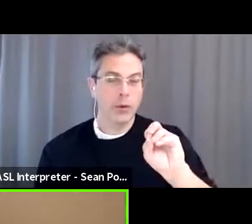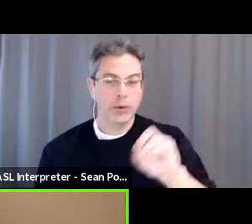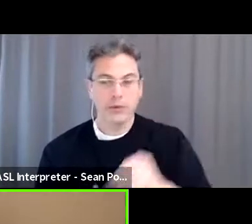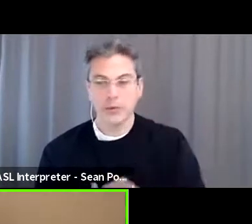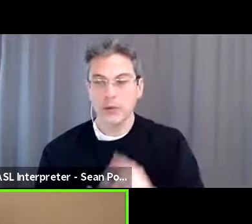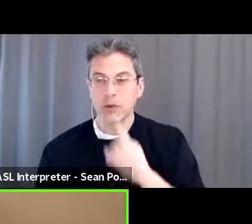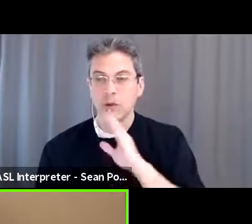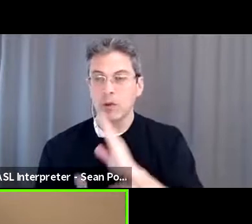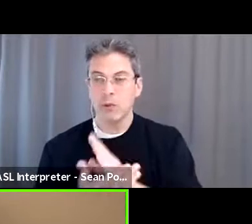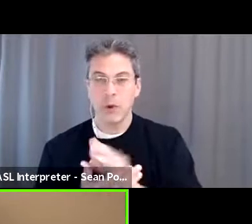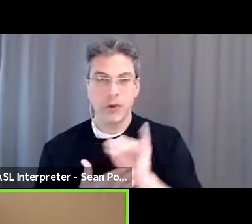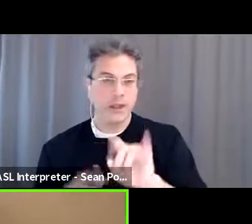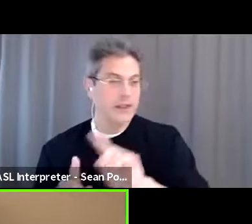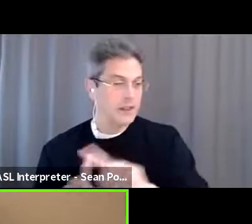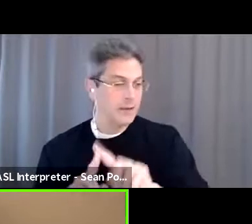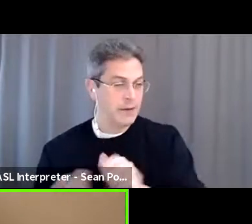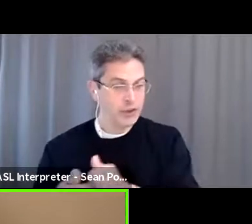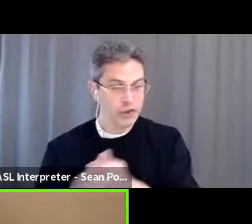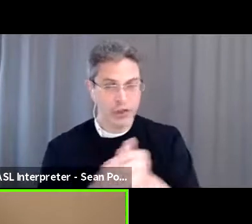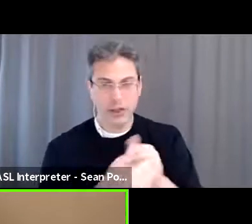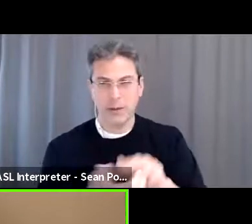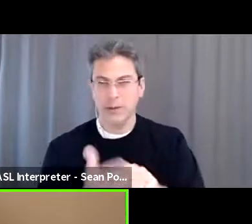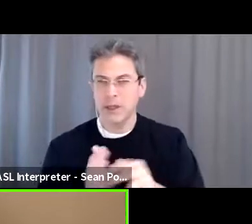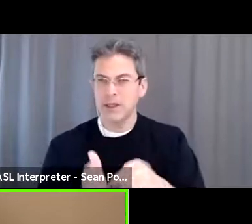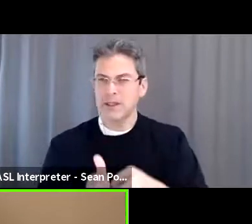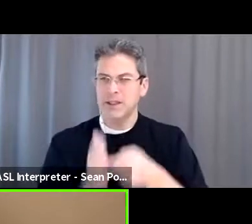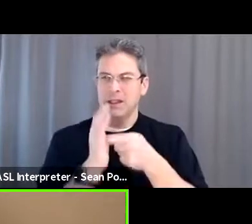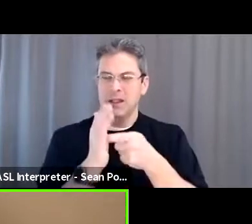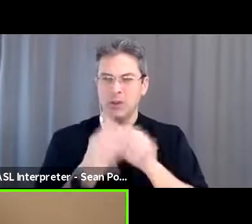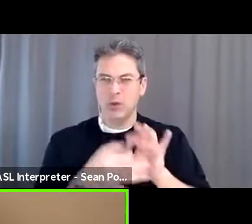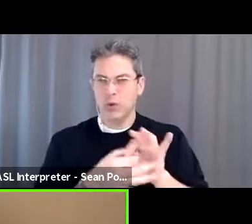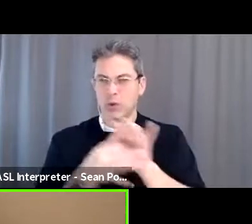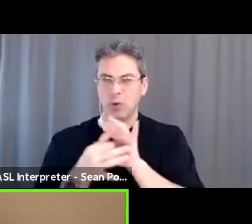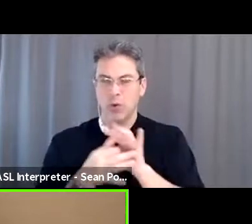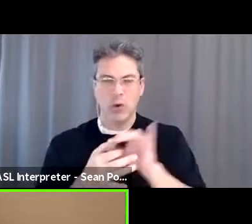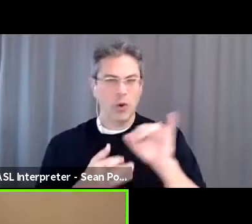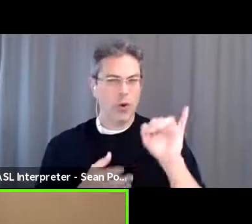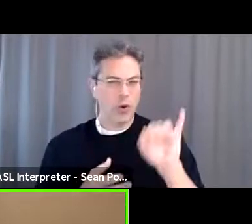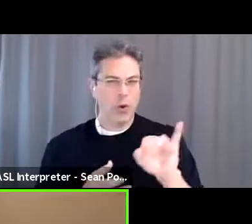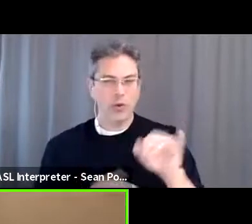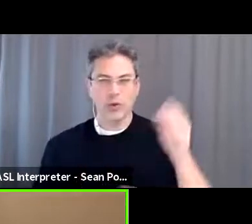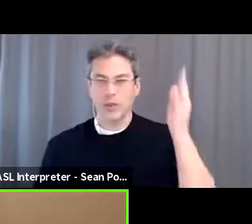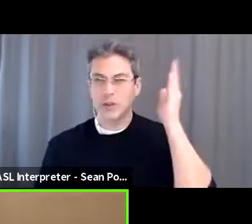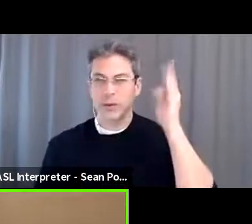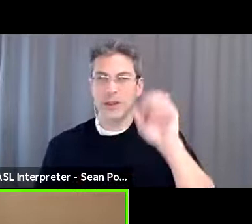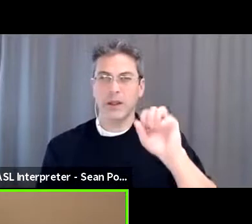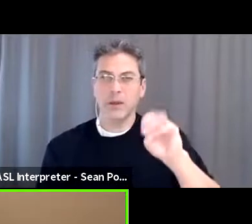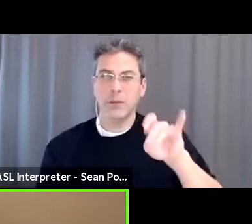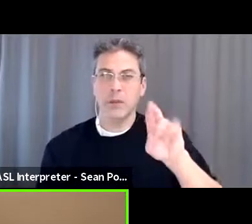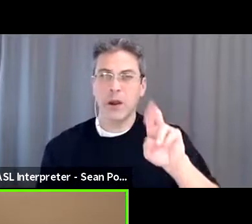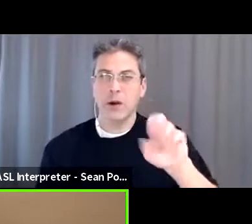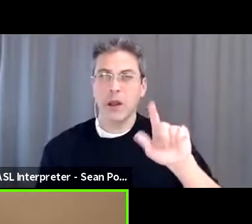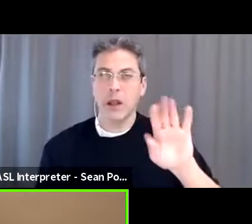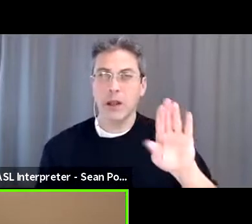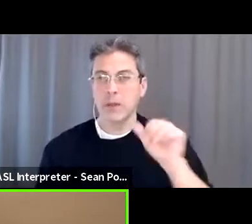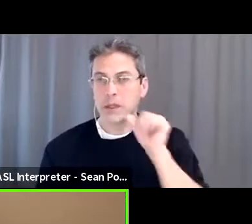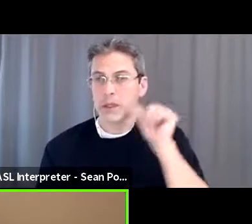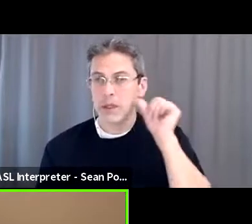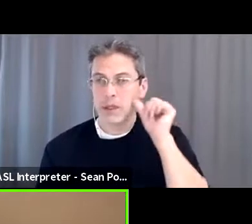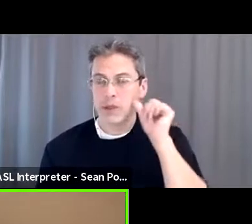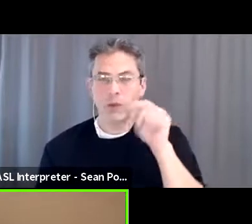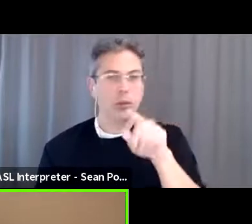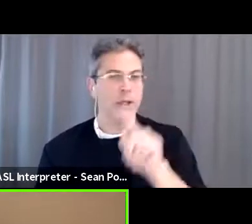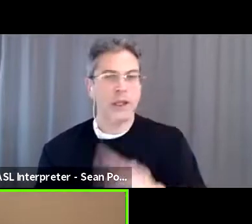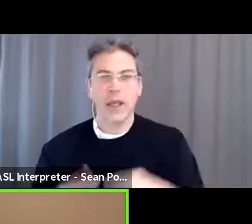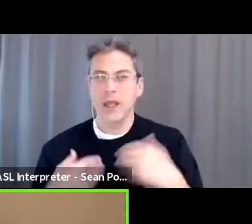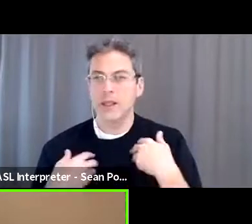challenges coming together. And even in his speech to the Empire Club yesterday, he said, we can't deal with health and climate